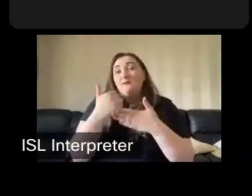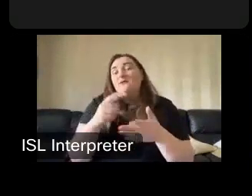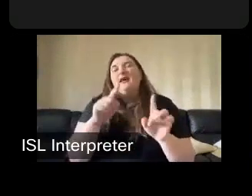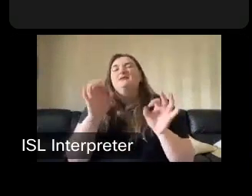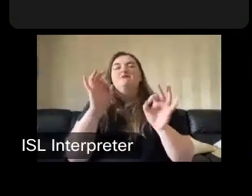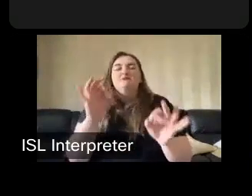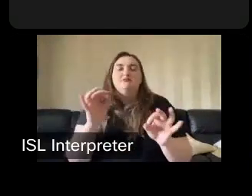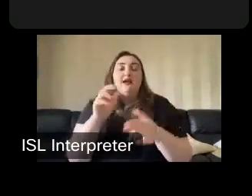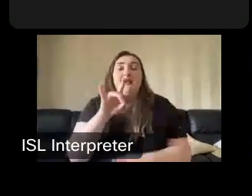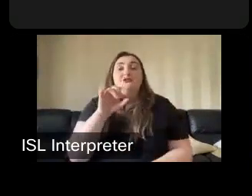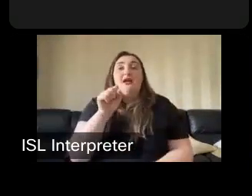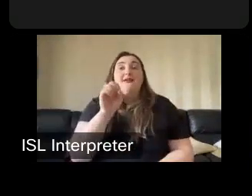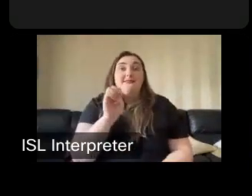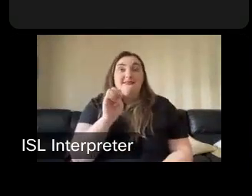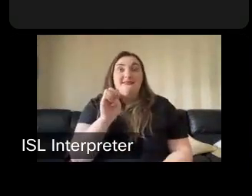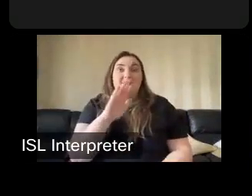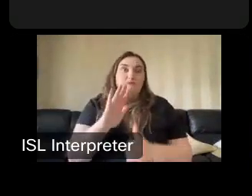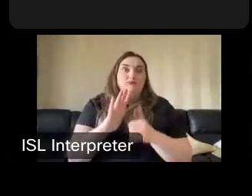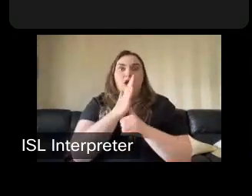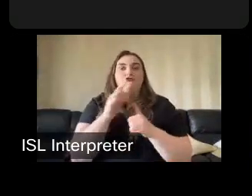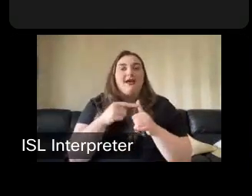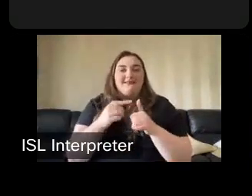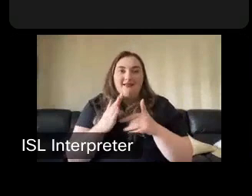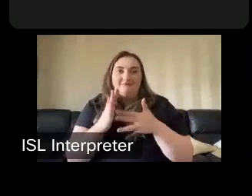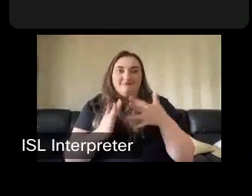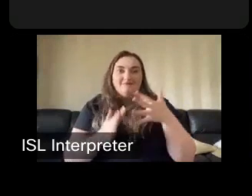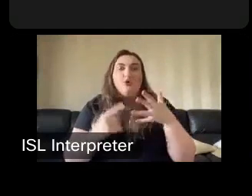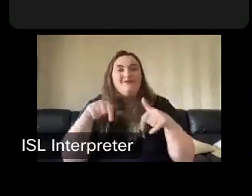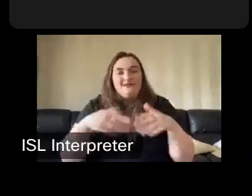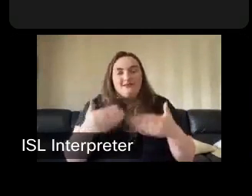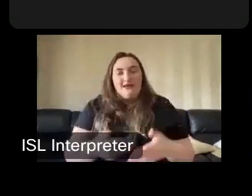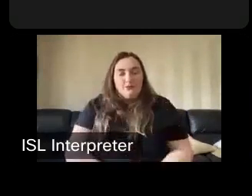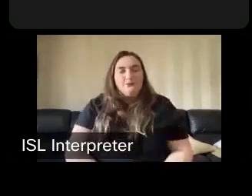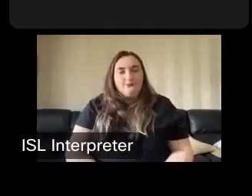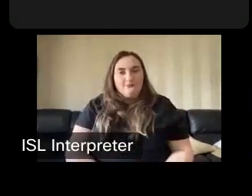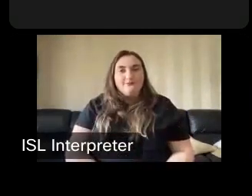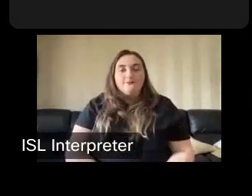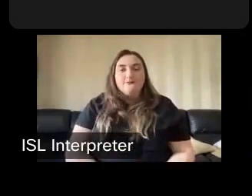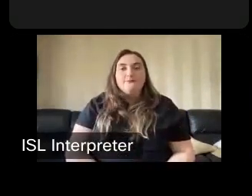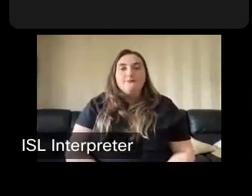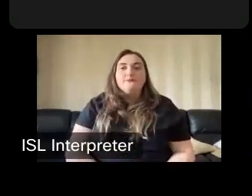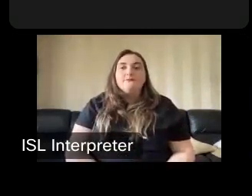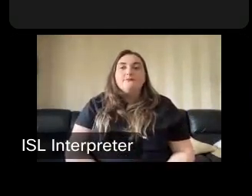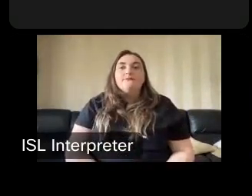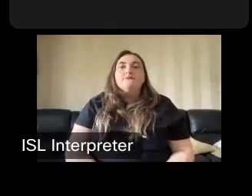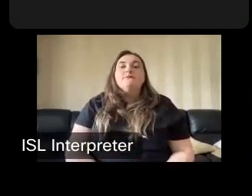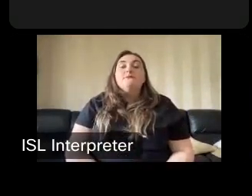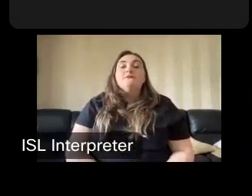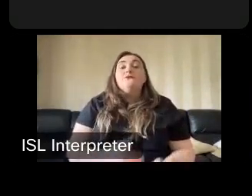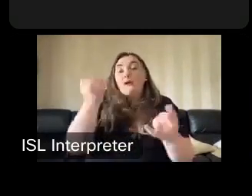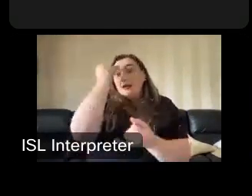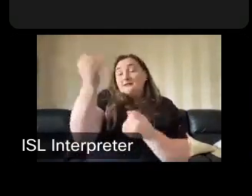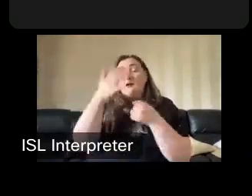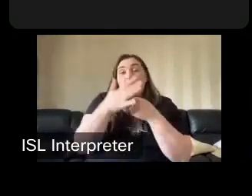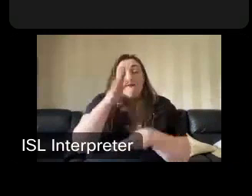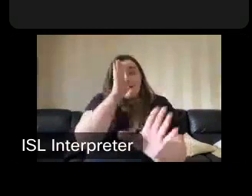the HSE is prioritizing all of this now. So the idea of psychological safety,